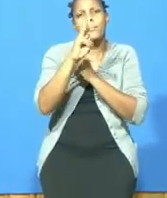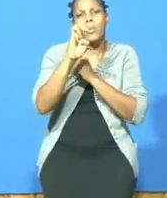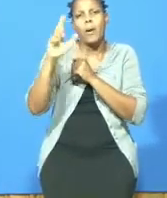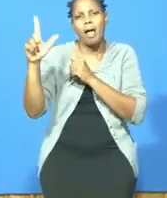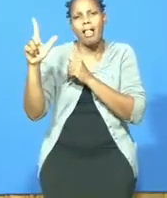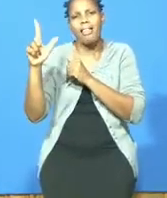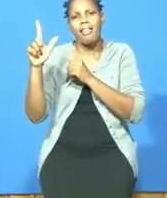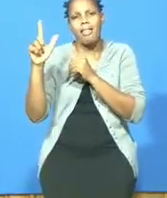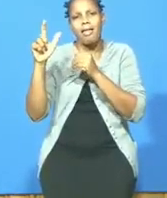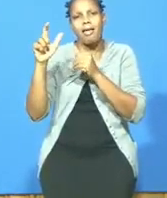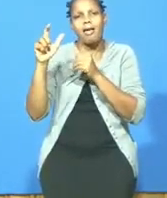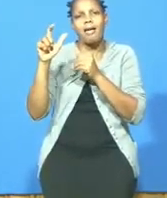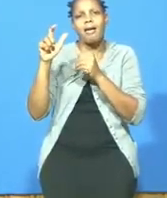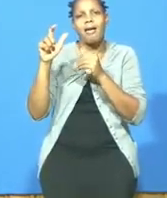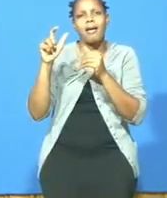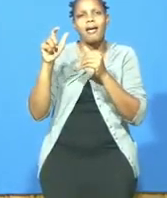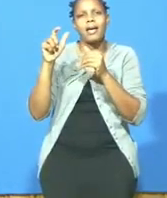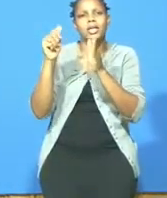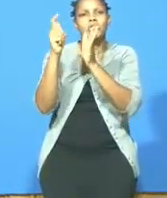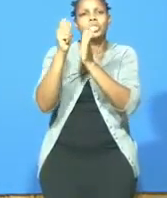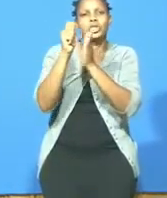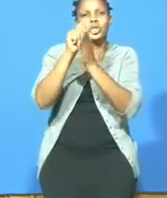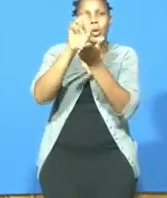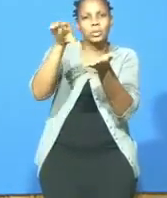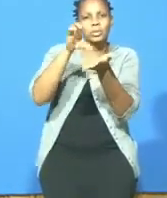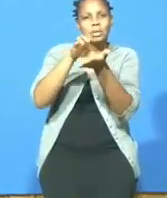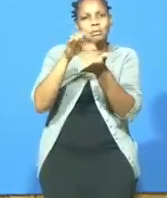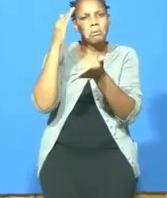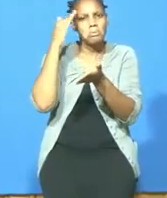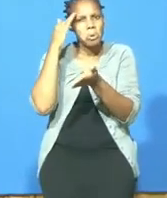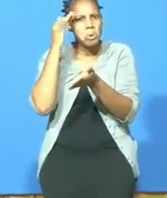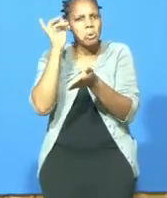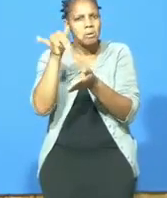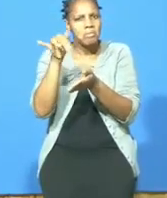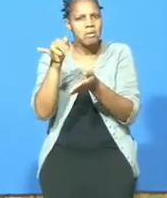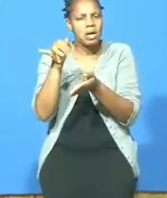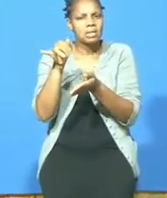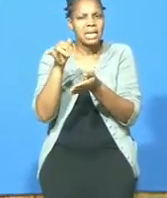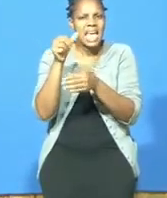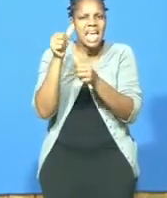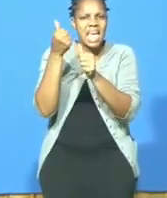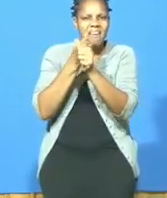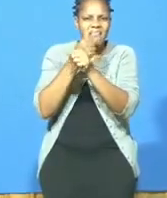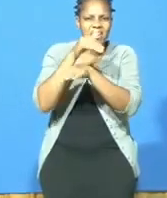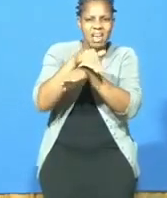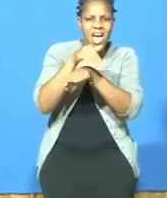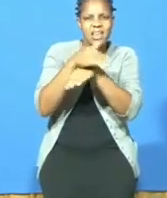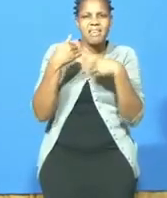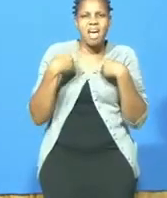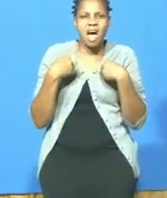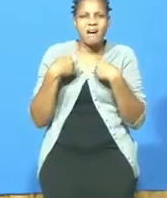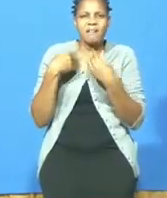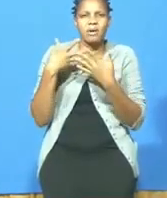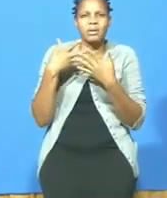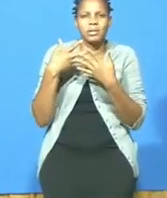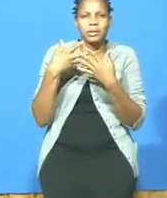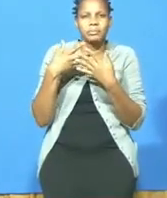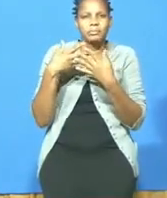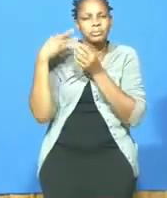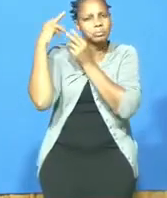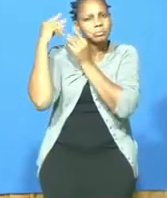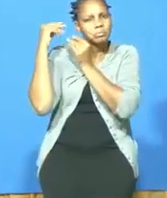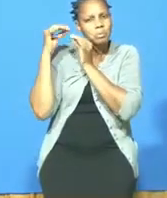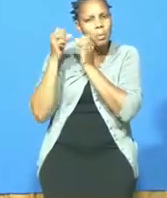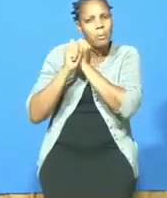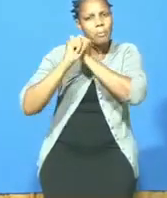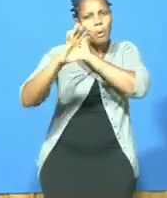that Hopewell each night carries a program live in the town square. No doubt there